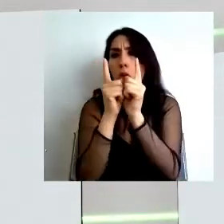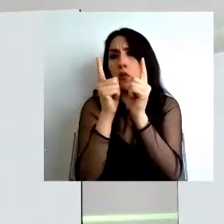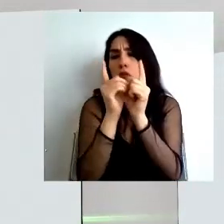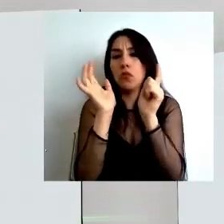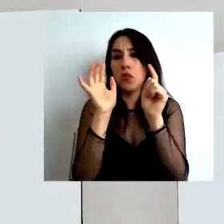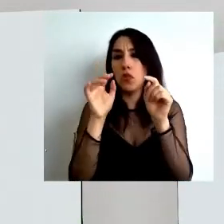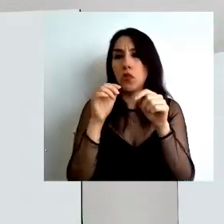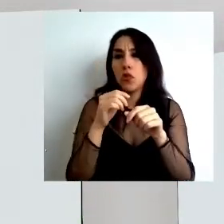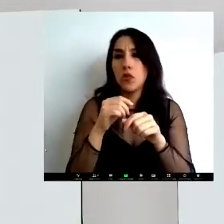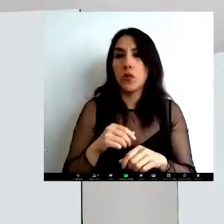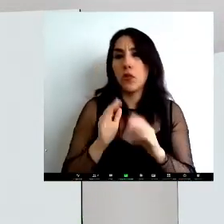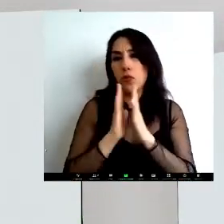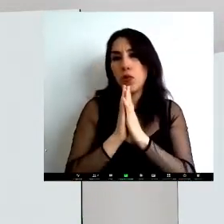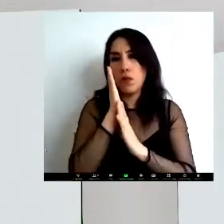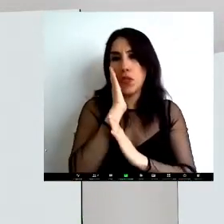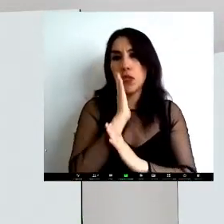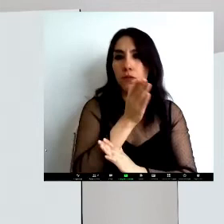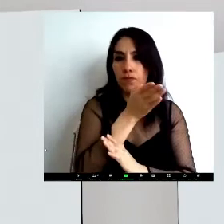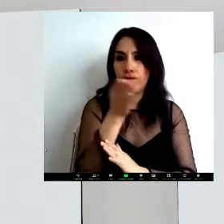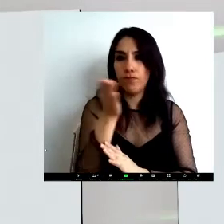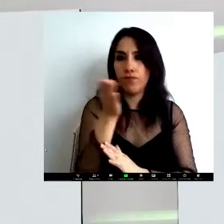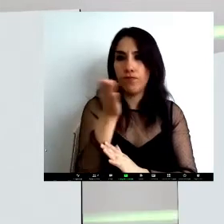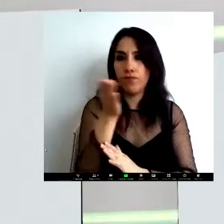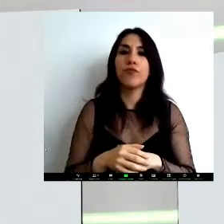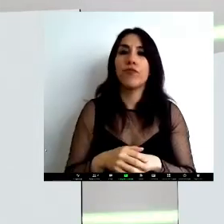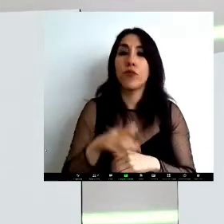that poll and see if we already